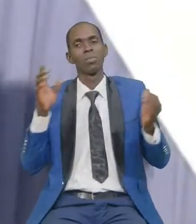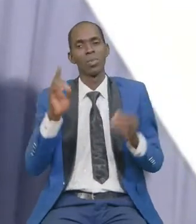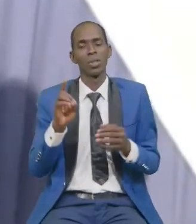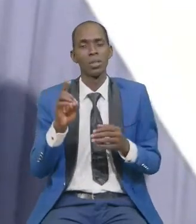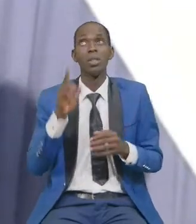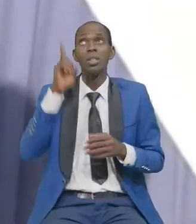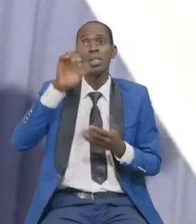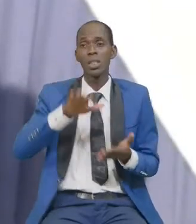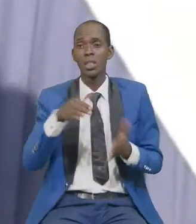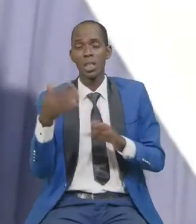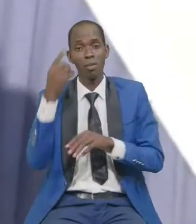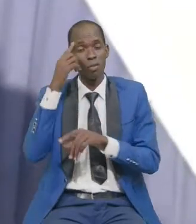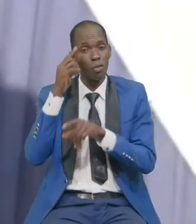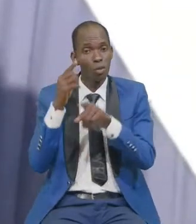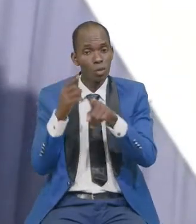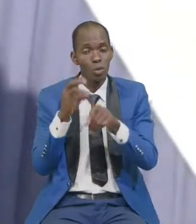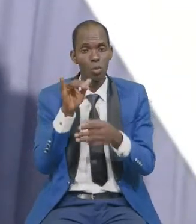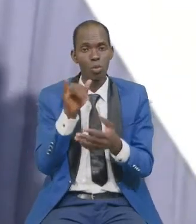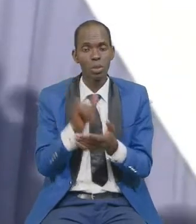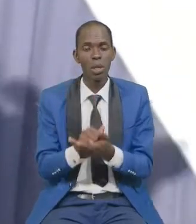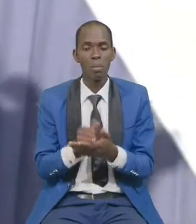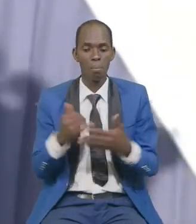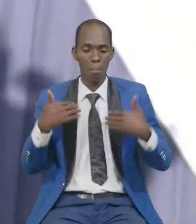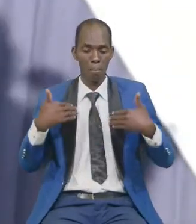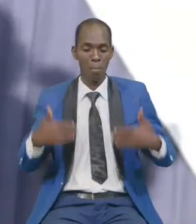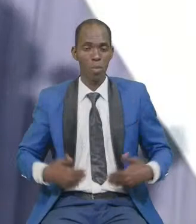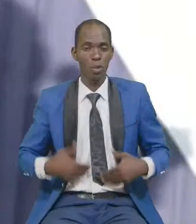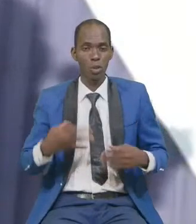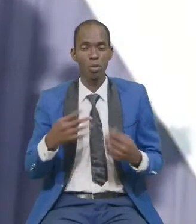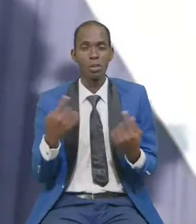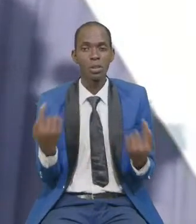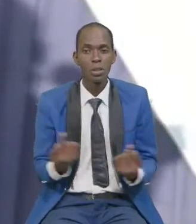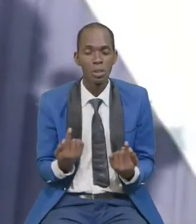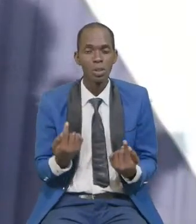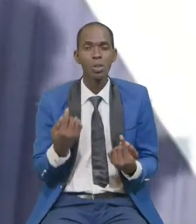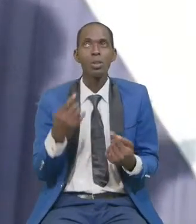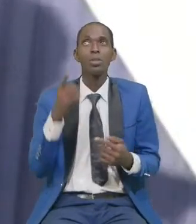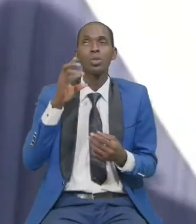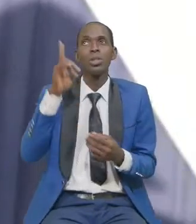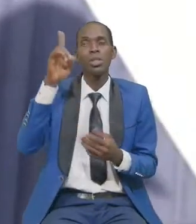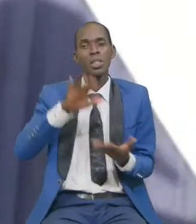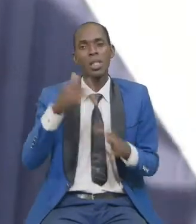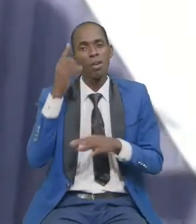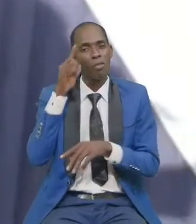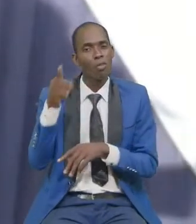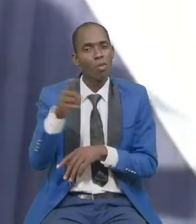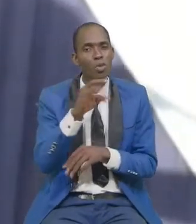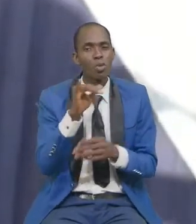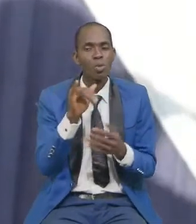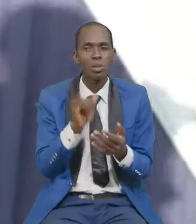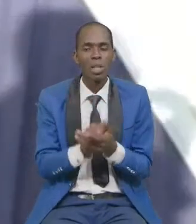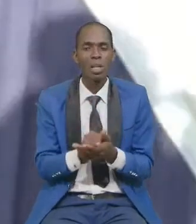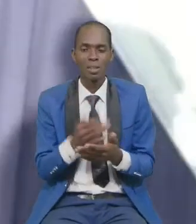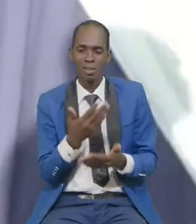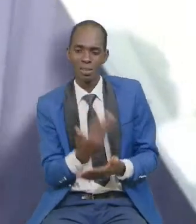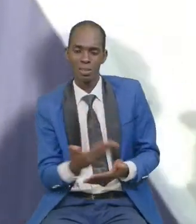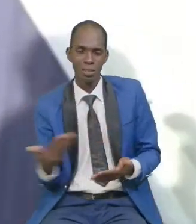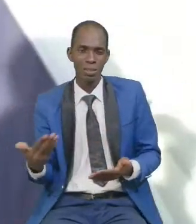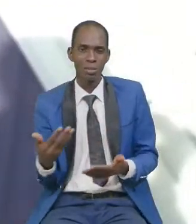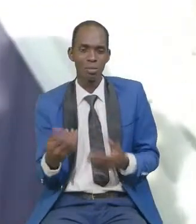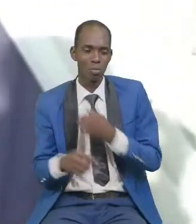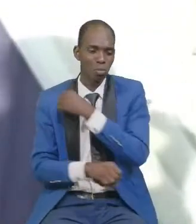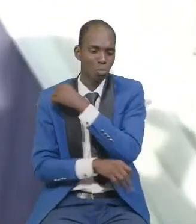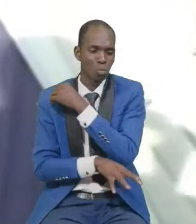you so that body of sin. He died for you so that nucleus of sin,